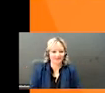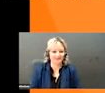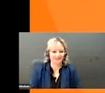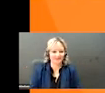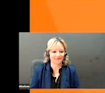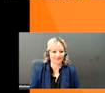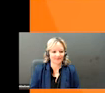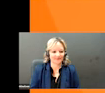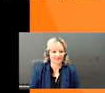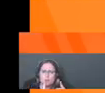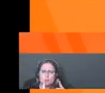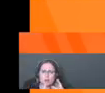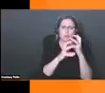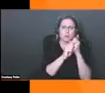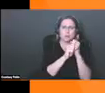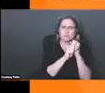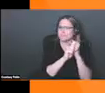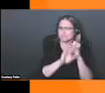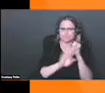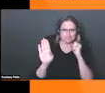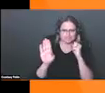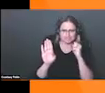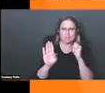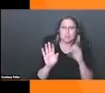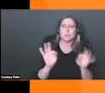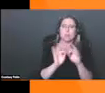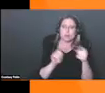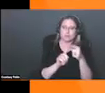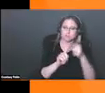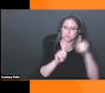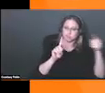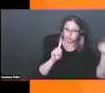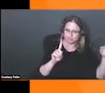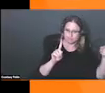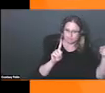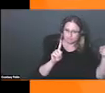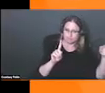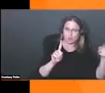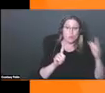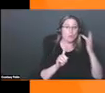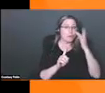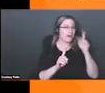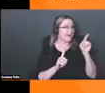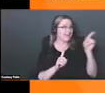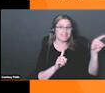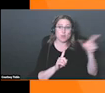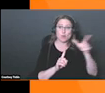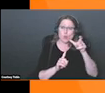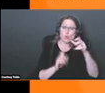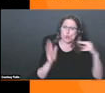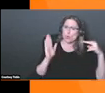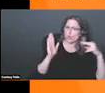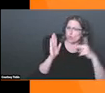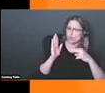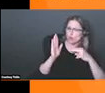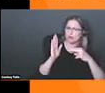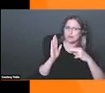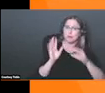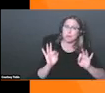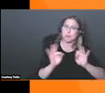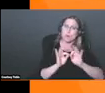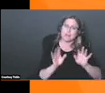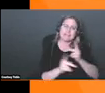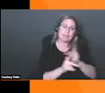not. And again, you want to keep their life simple. You want to solve issues for them. You may,